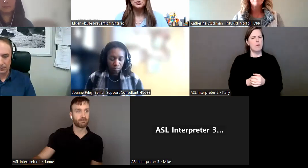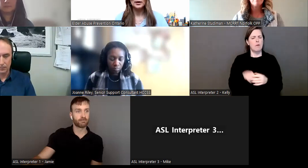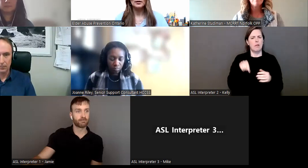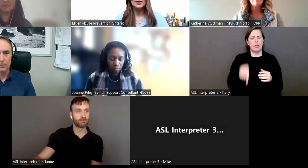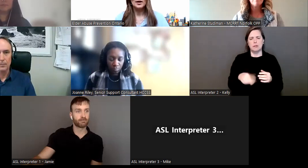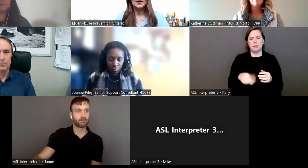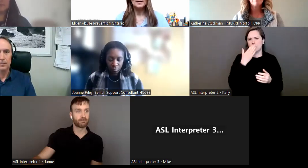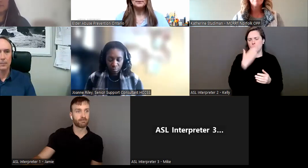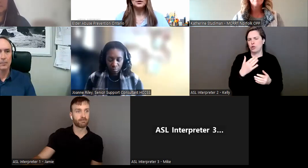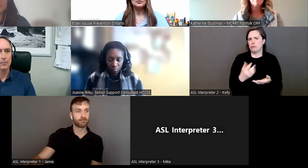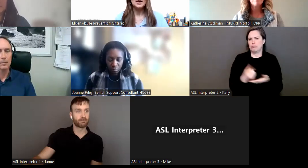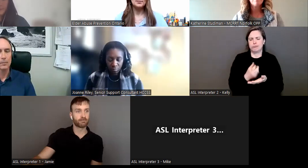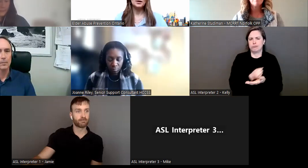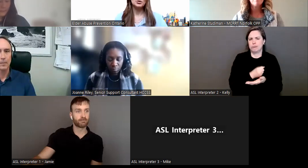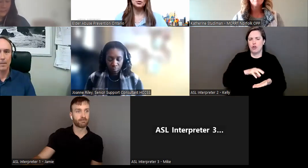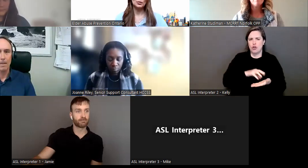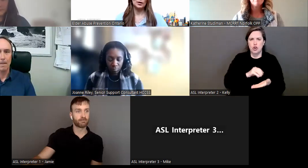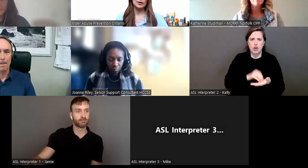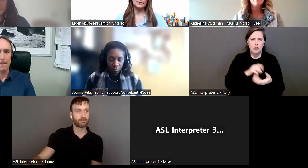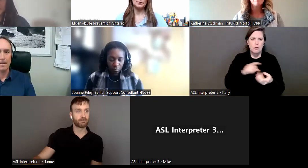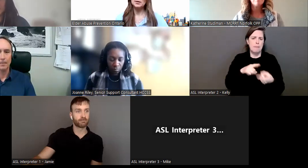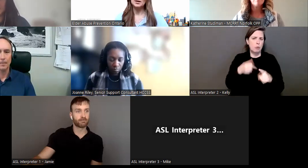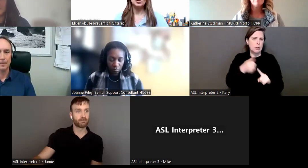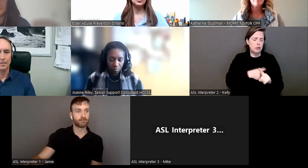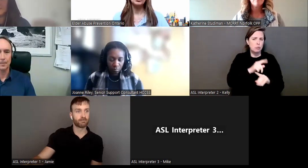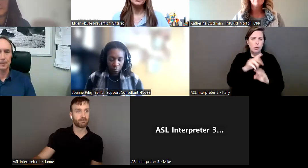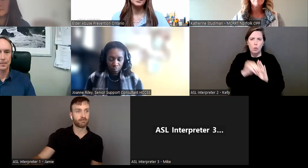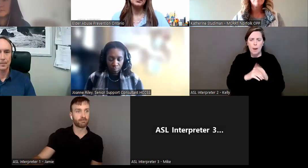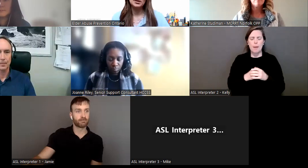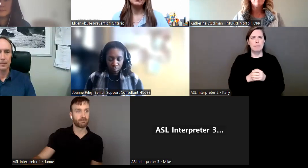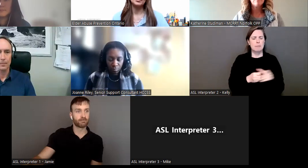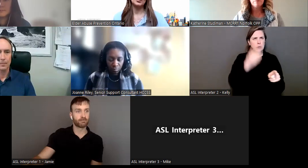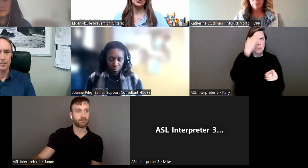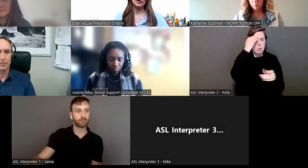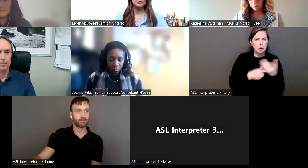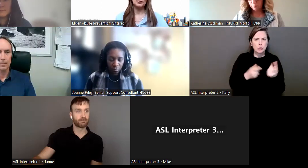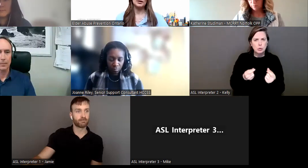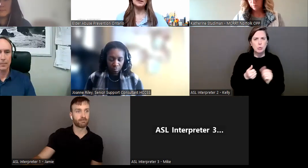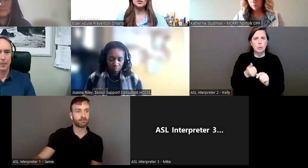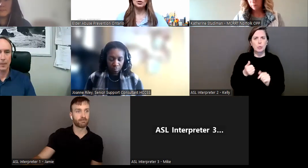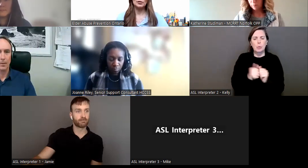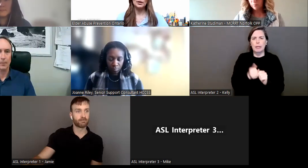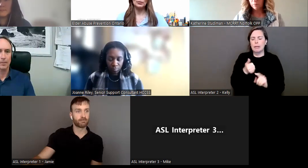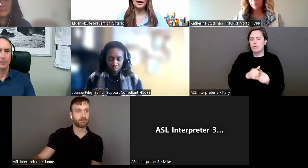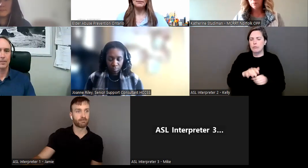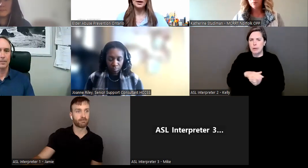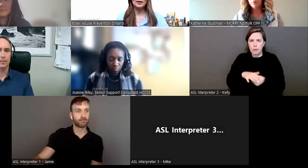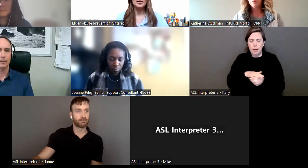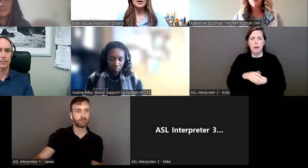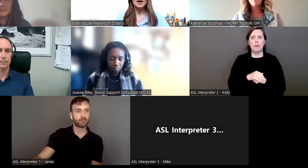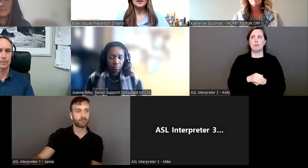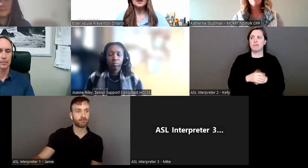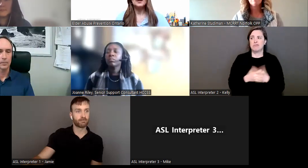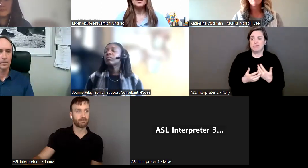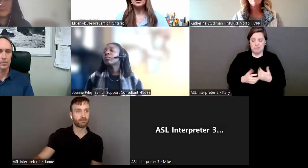or elsewhere, tapping into, let's say, 2-on-1, a database to find out where people can at least start if they don't have that.